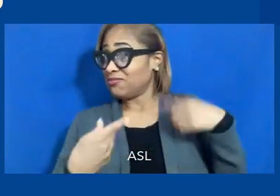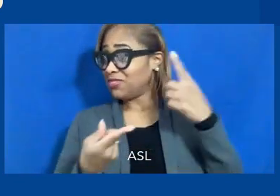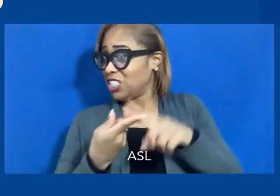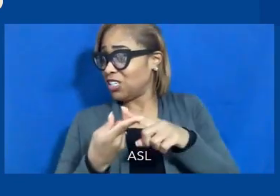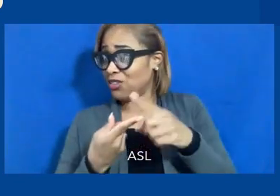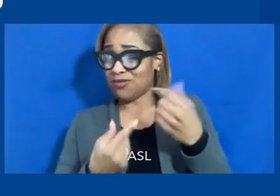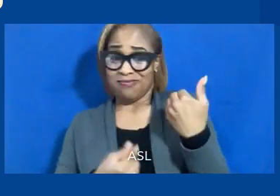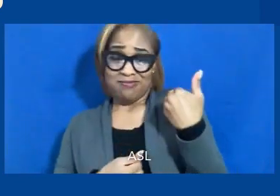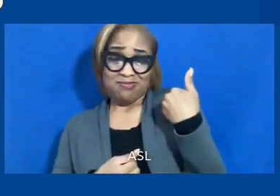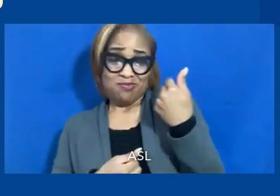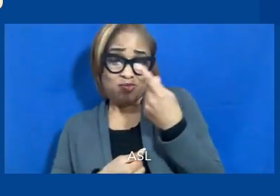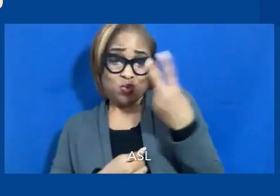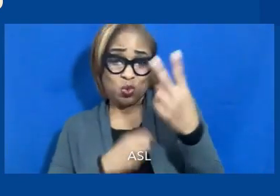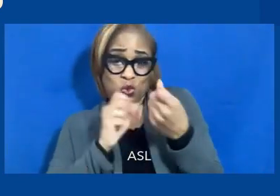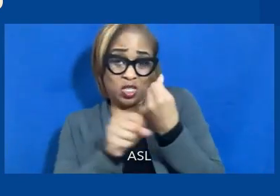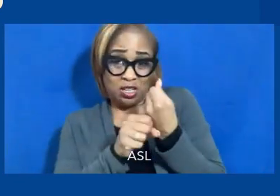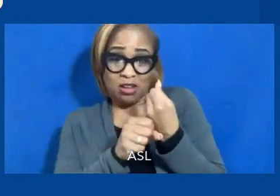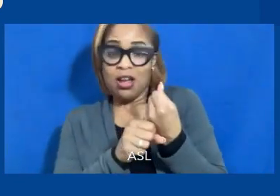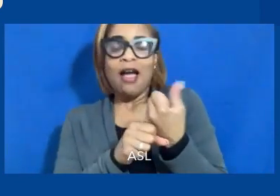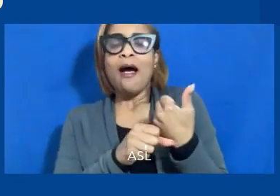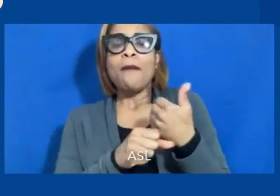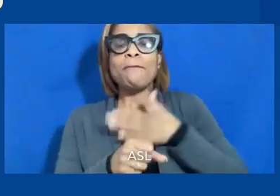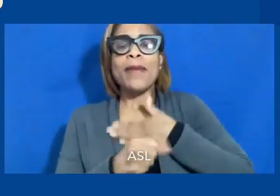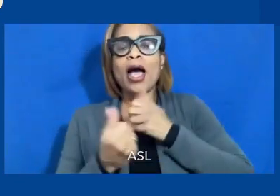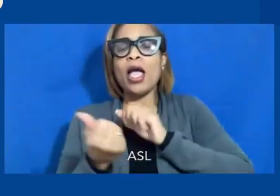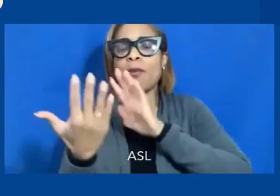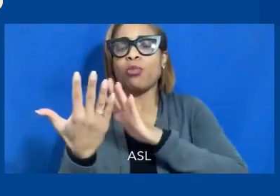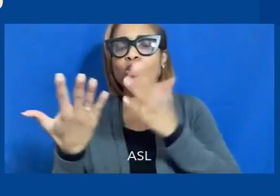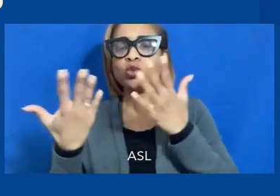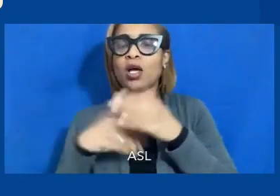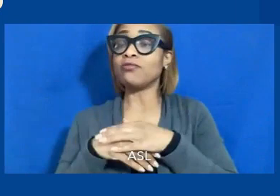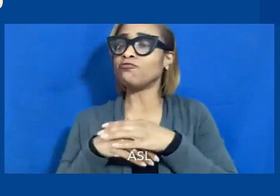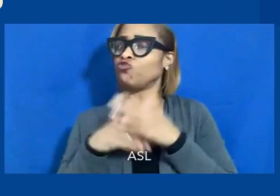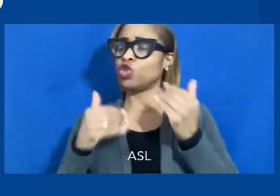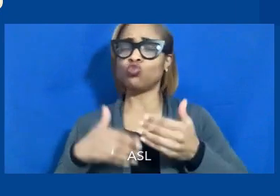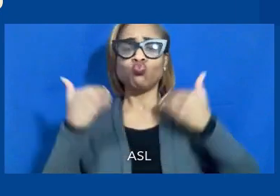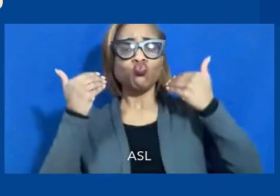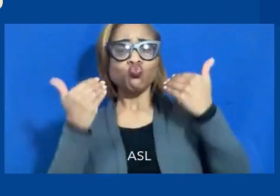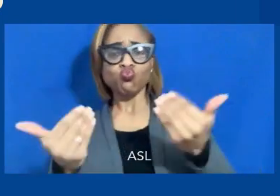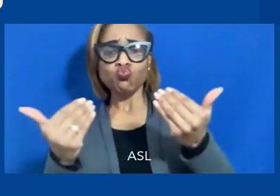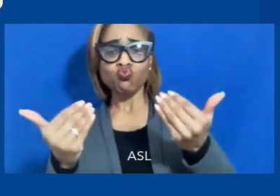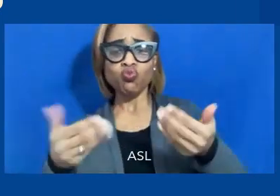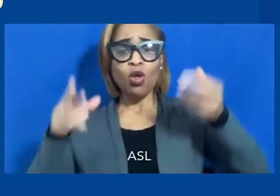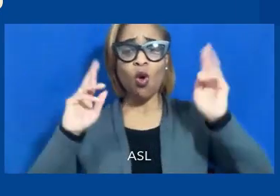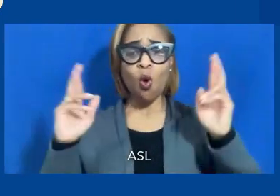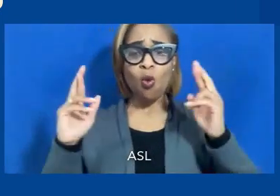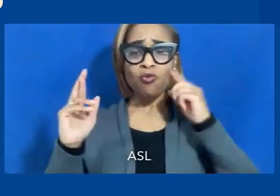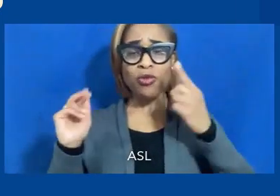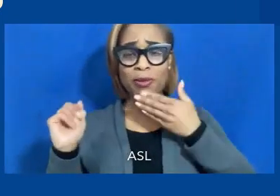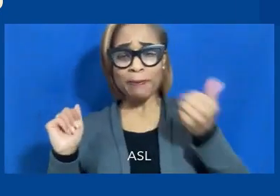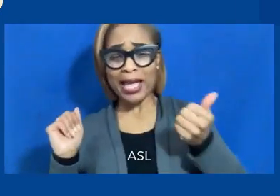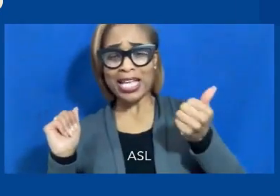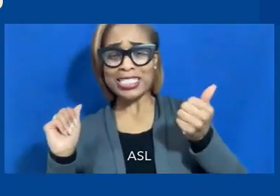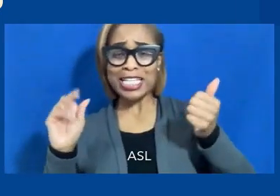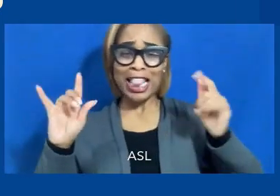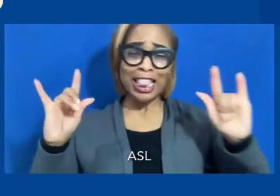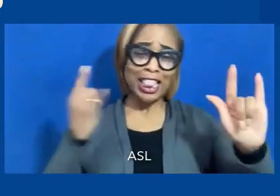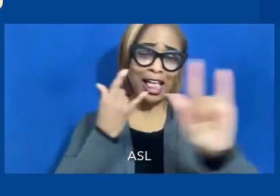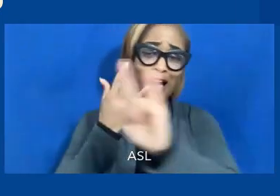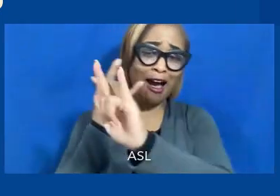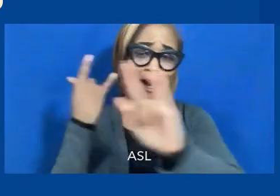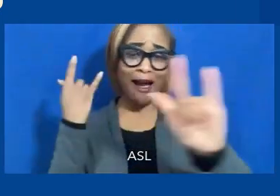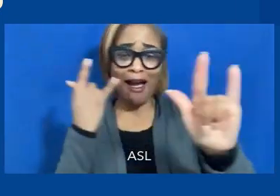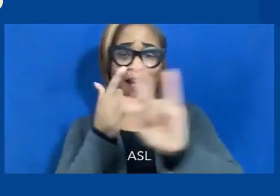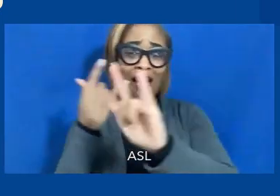years, I had this approach of let's jump in, hope for the best, kind of love everybody and everything until